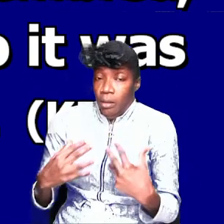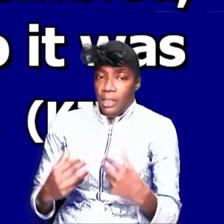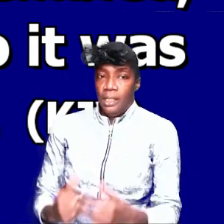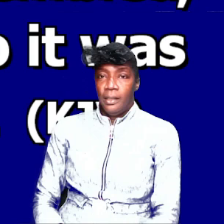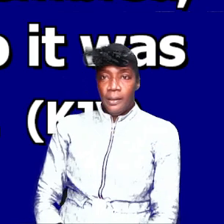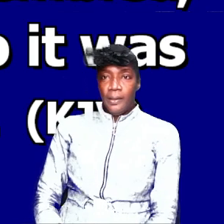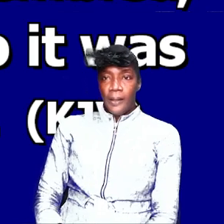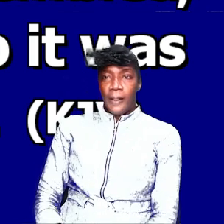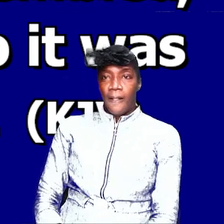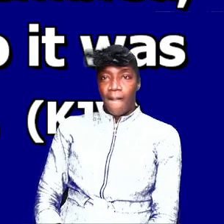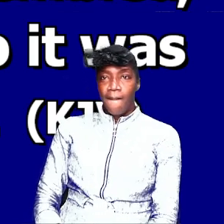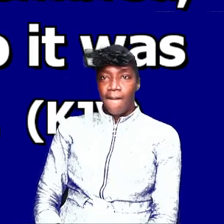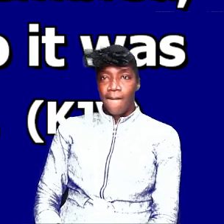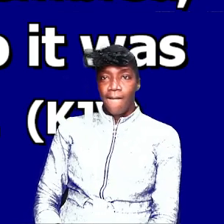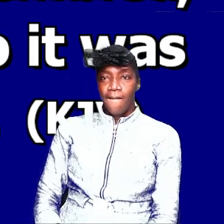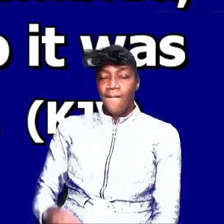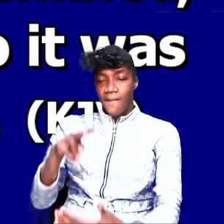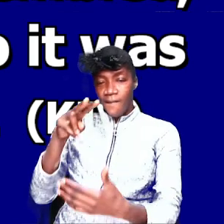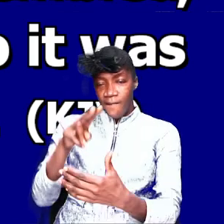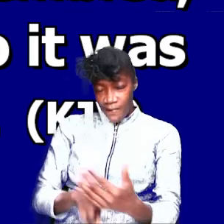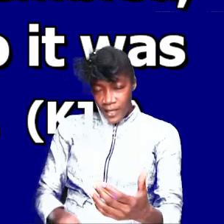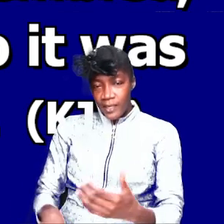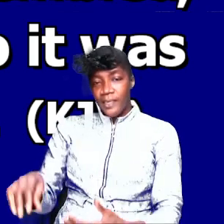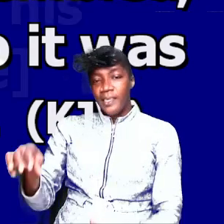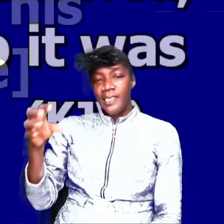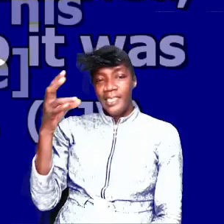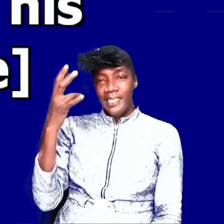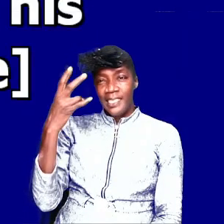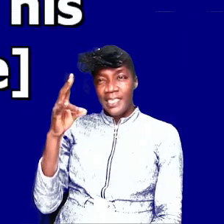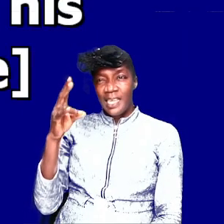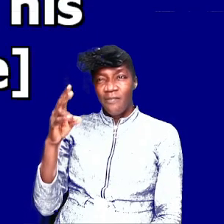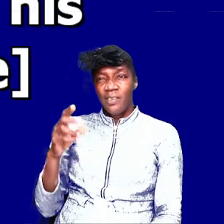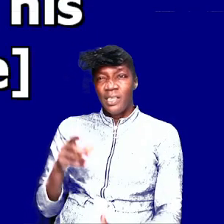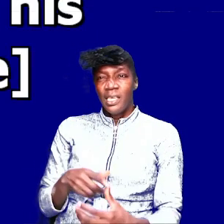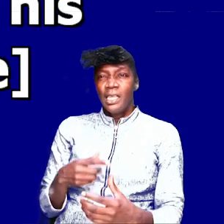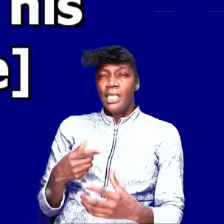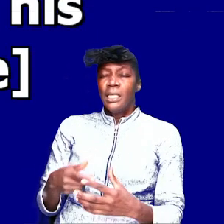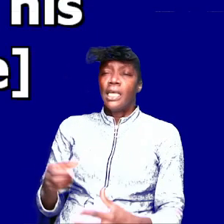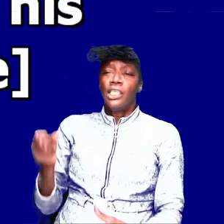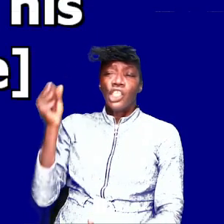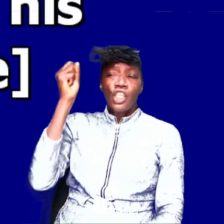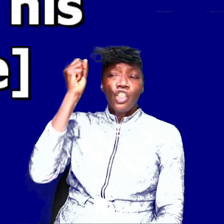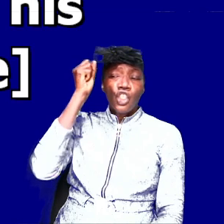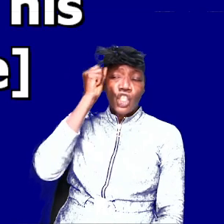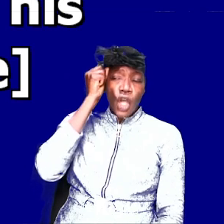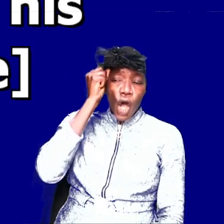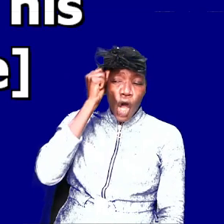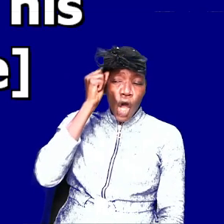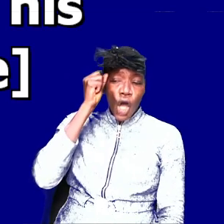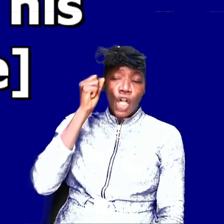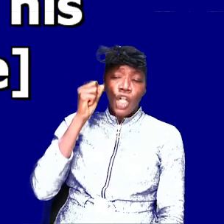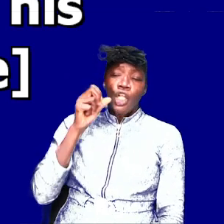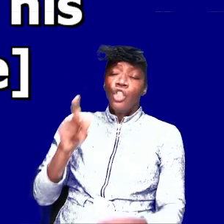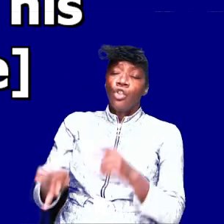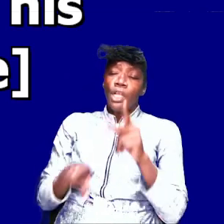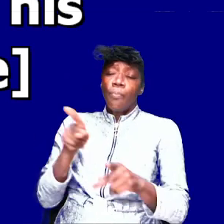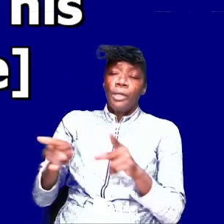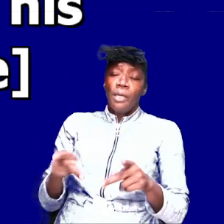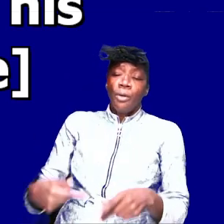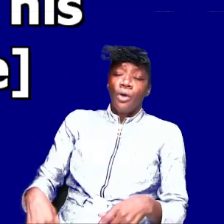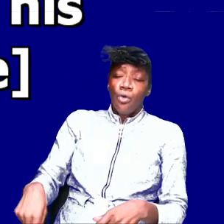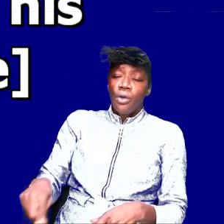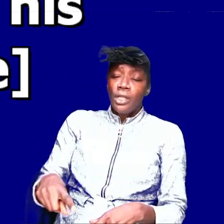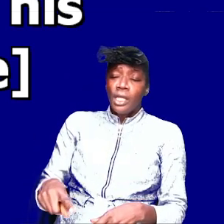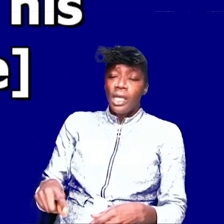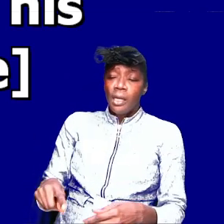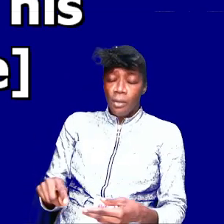So now let us look at verse 17. Then said Saul unto the people that were with him,